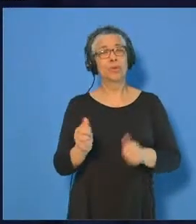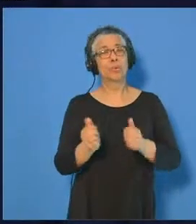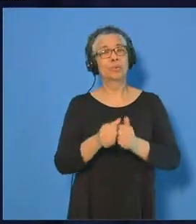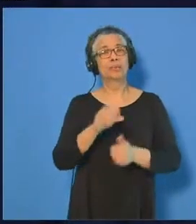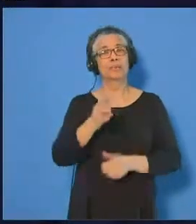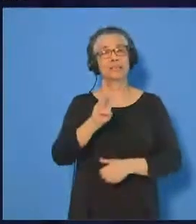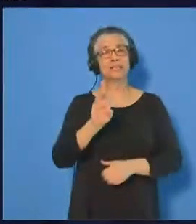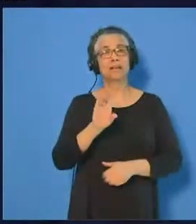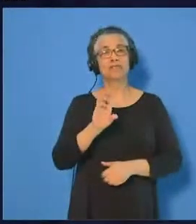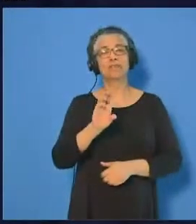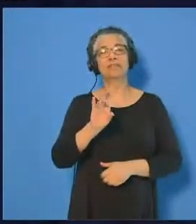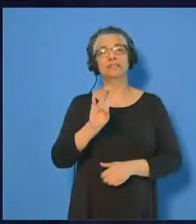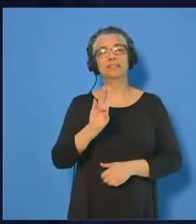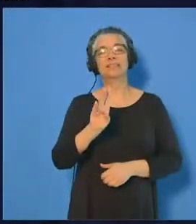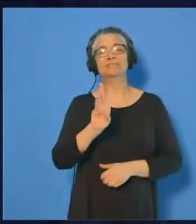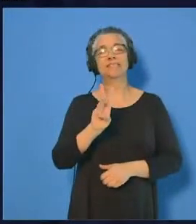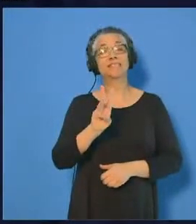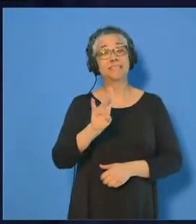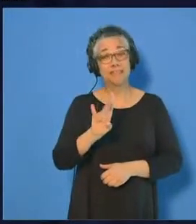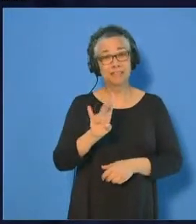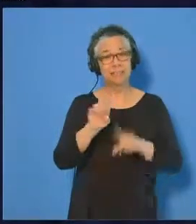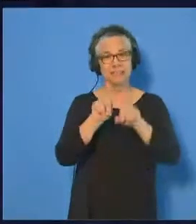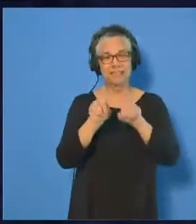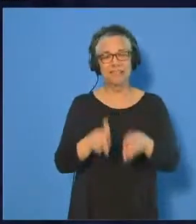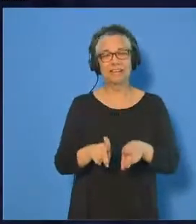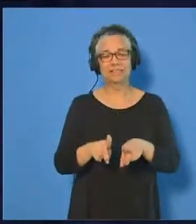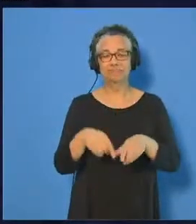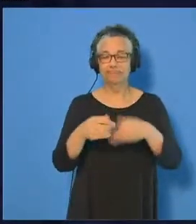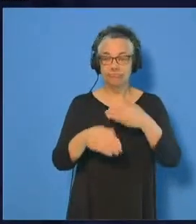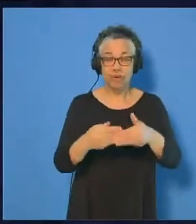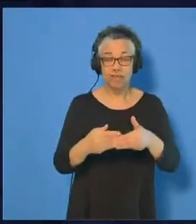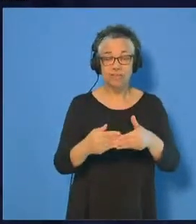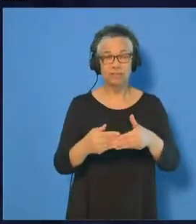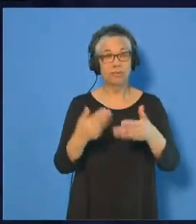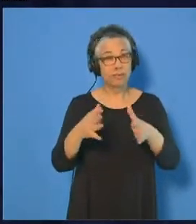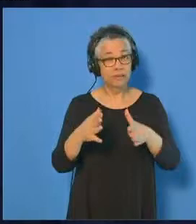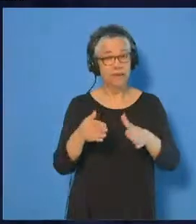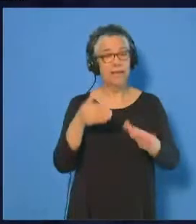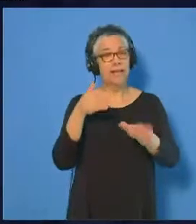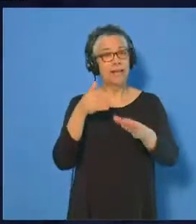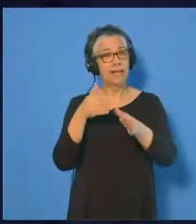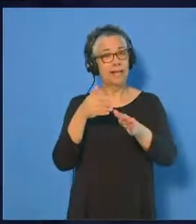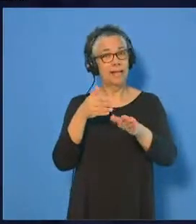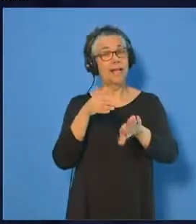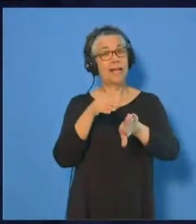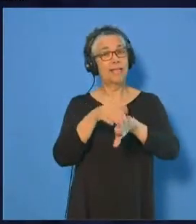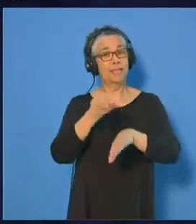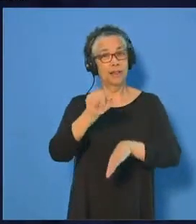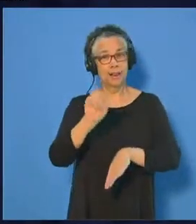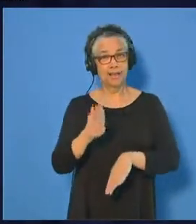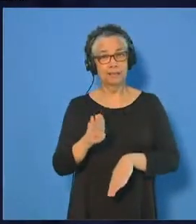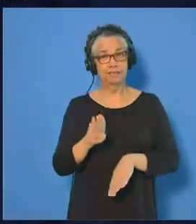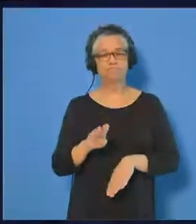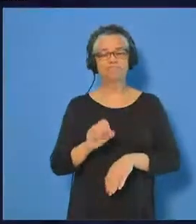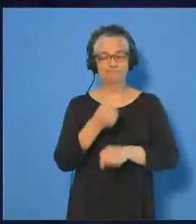667 tests which have already been processed or in process at the government lab, this